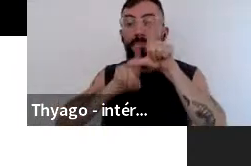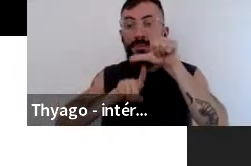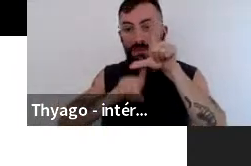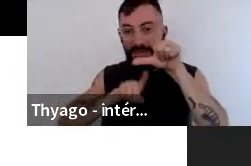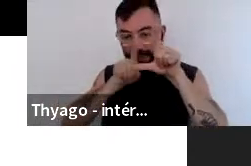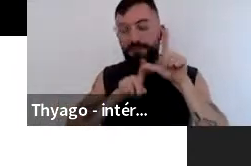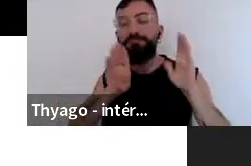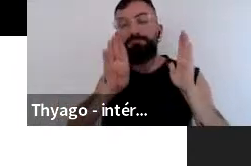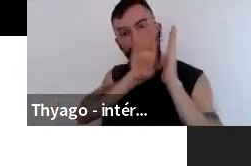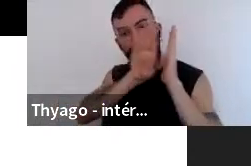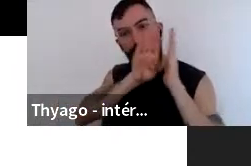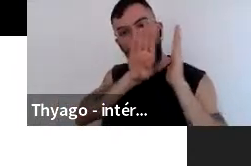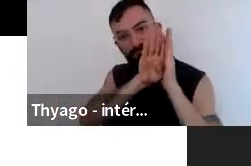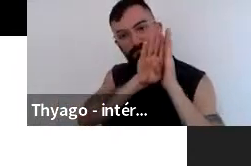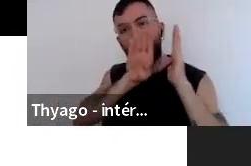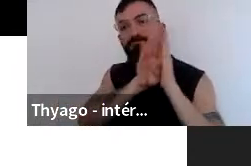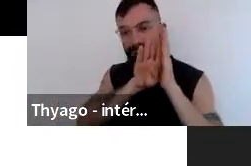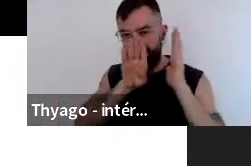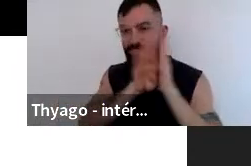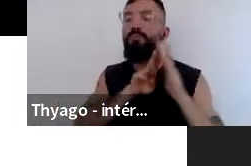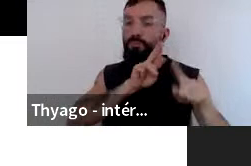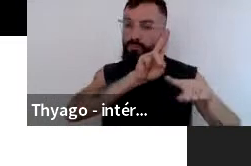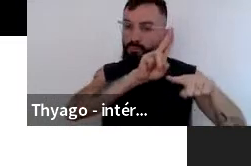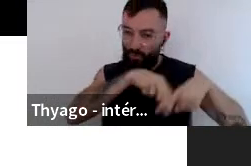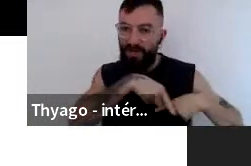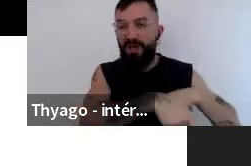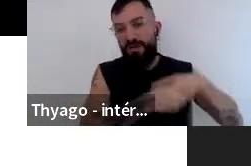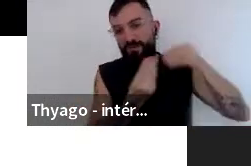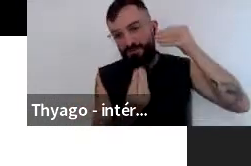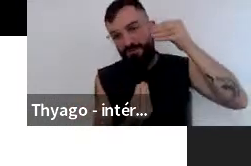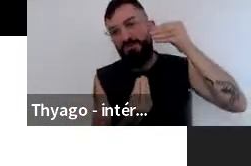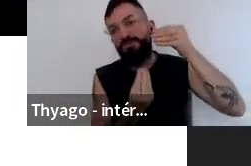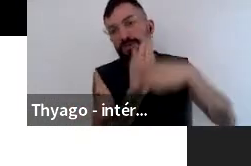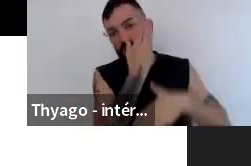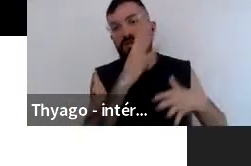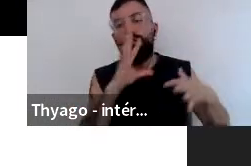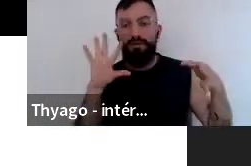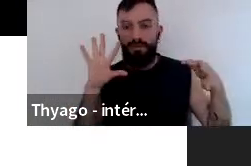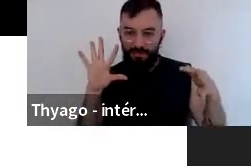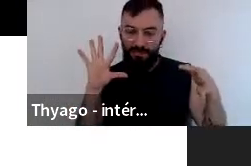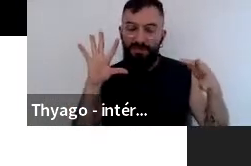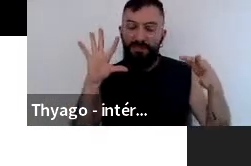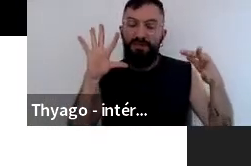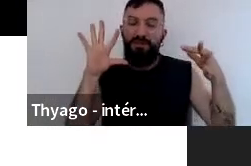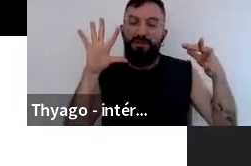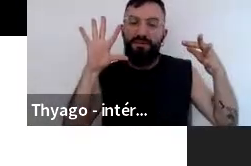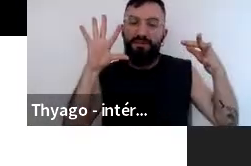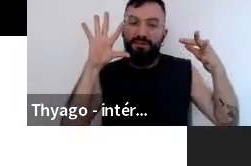so it can refer to the initial letter of the corresponding